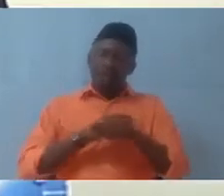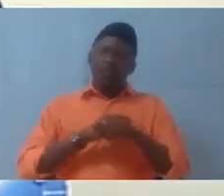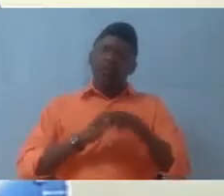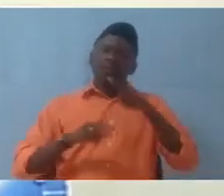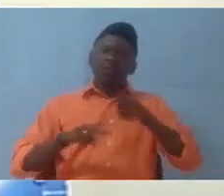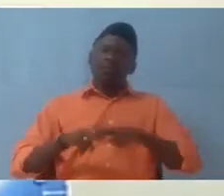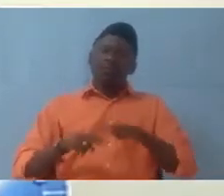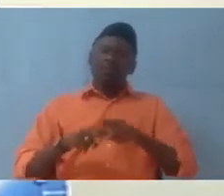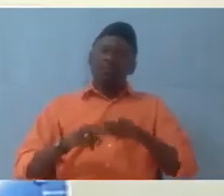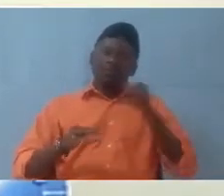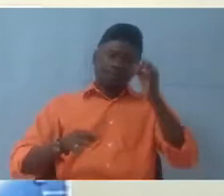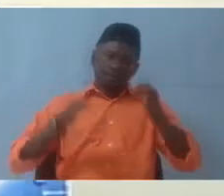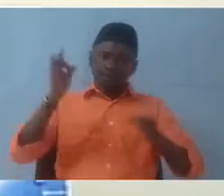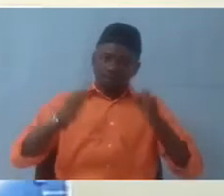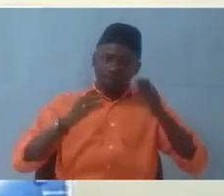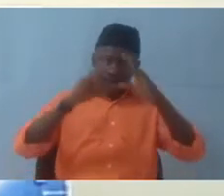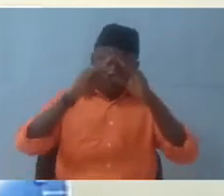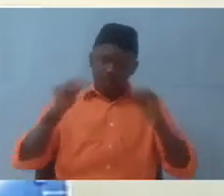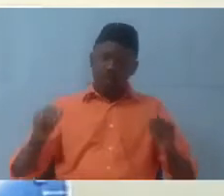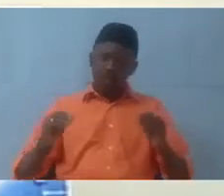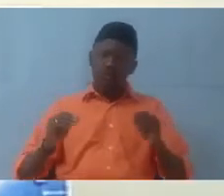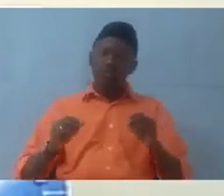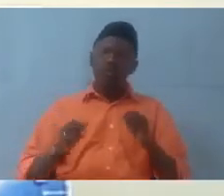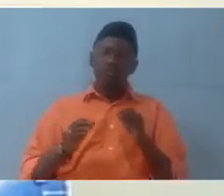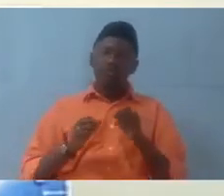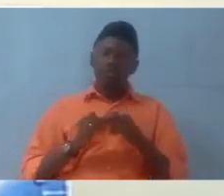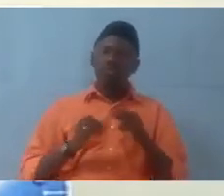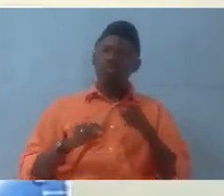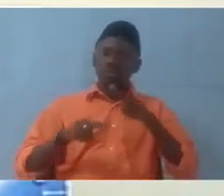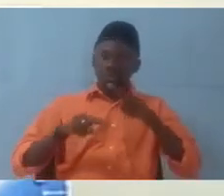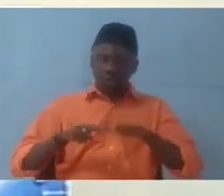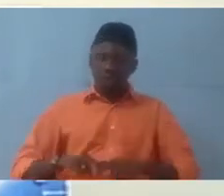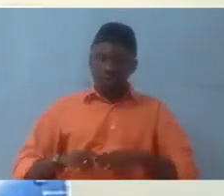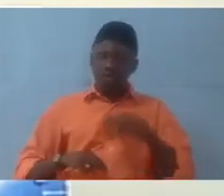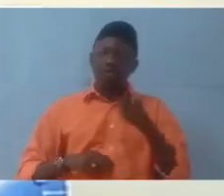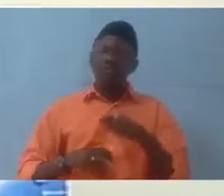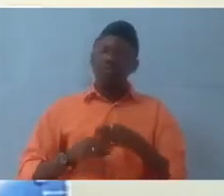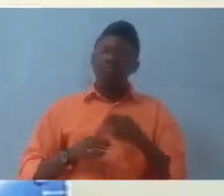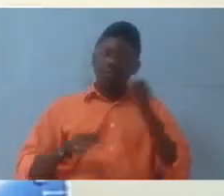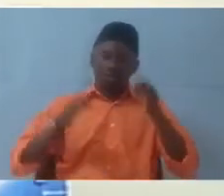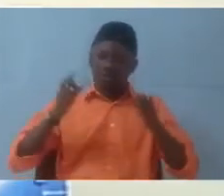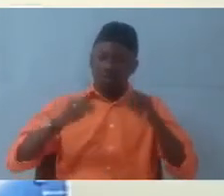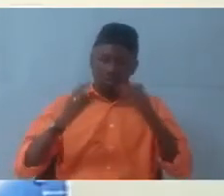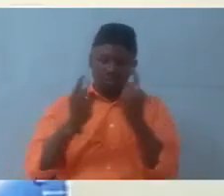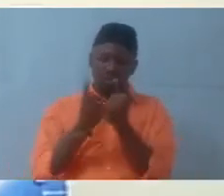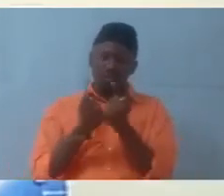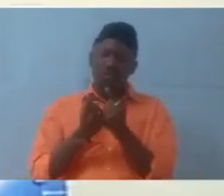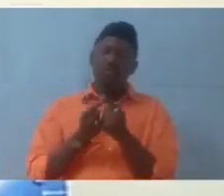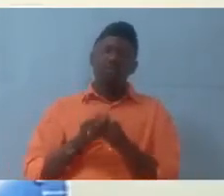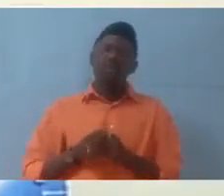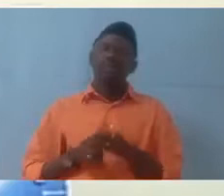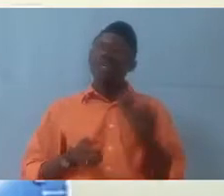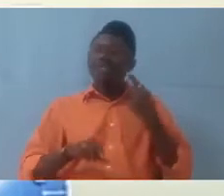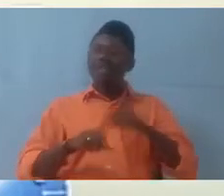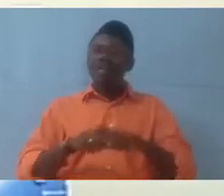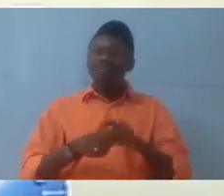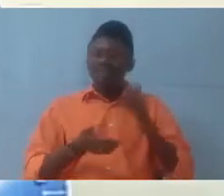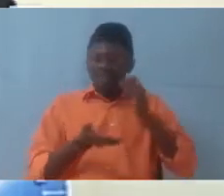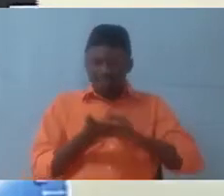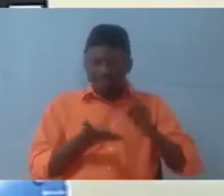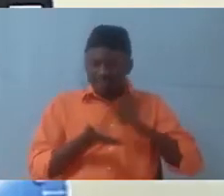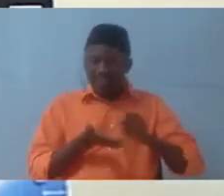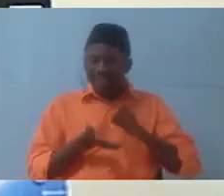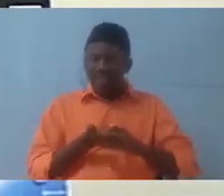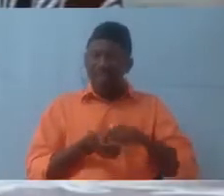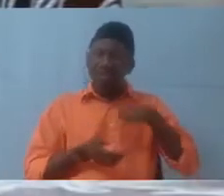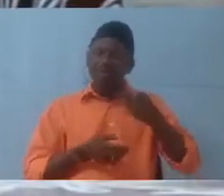Ci jamono bi ma nekké ci court bi di déku ay léo. So the registrar of the court at that time, one Ramatulai, I forgot the last name.